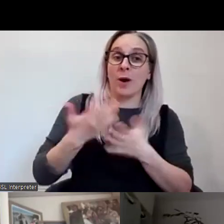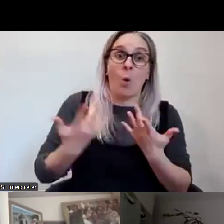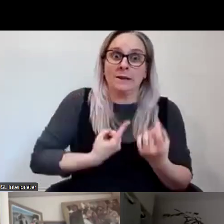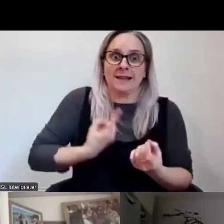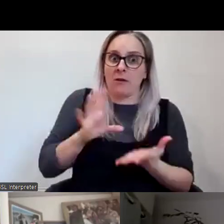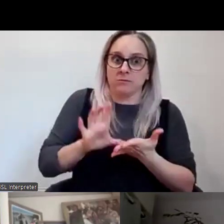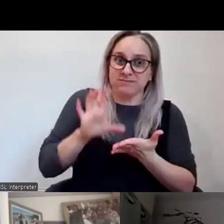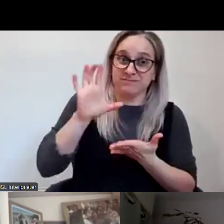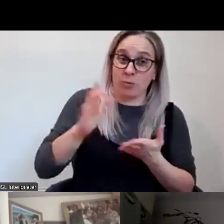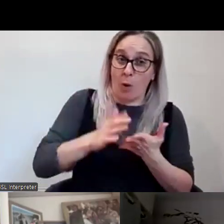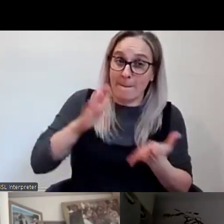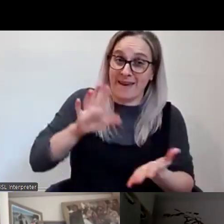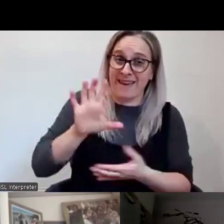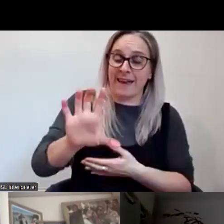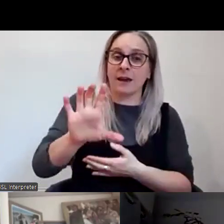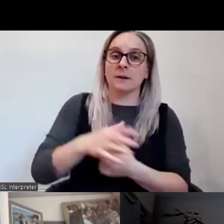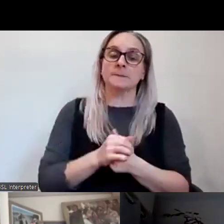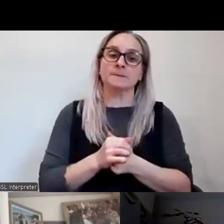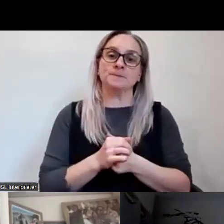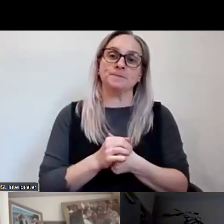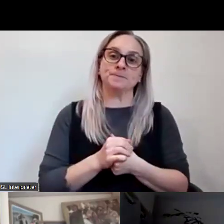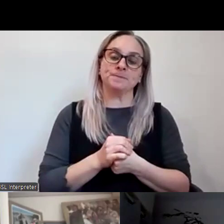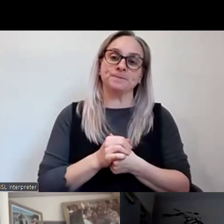yourself if you are able to seek funding to make.